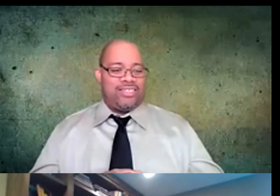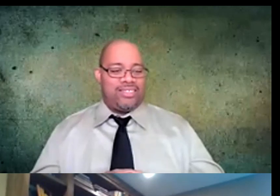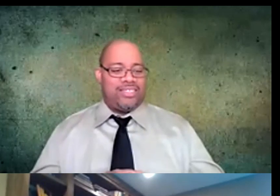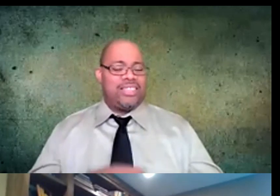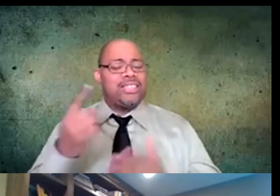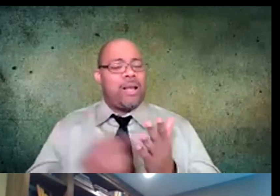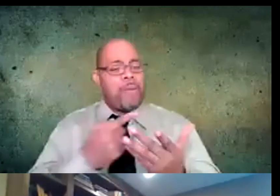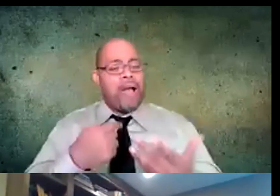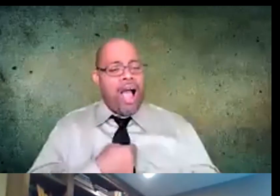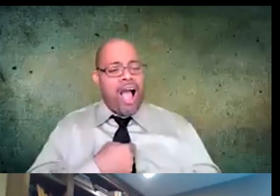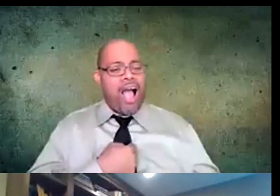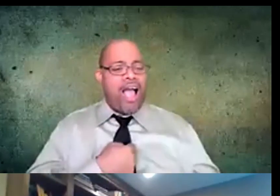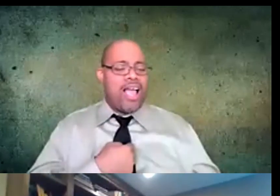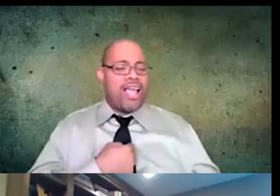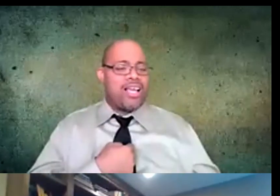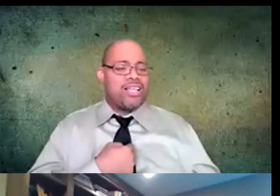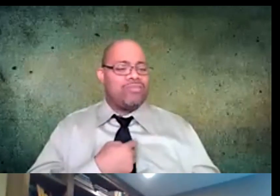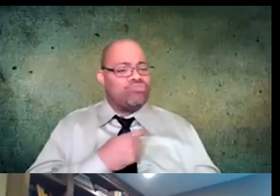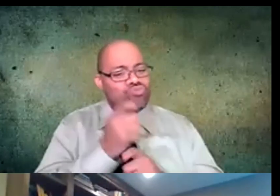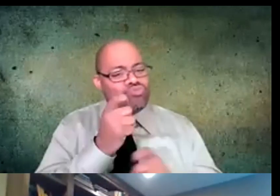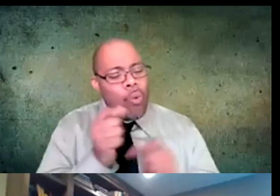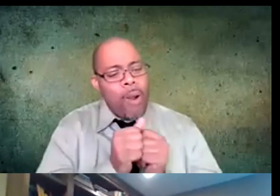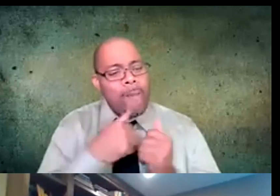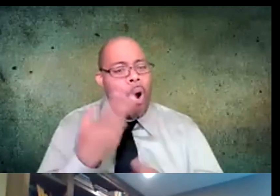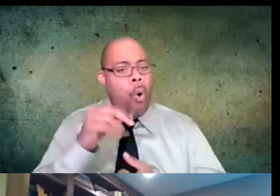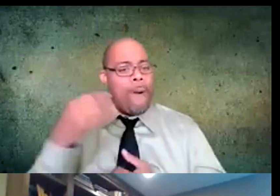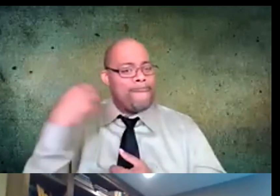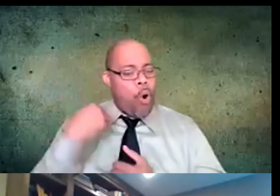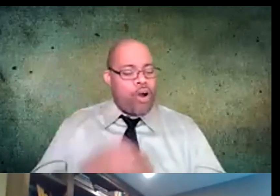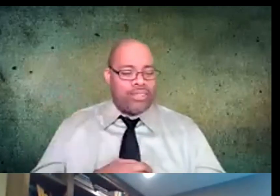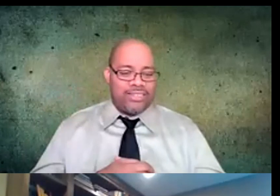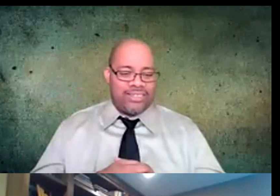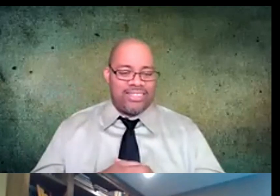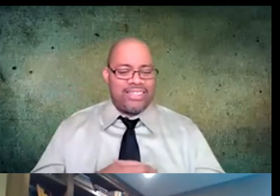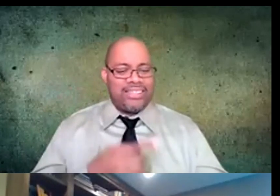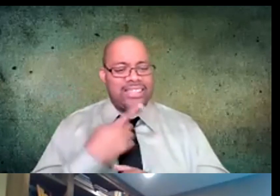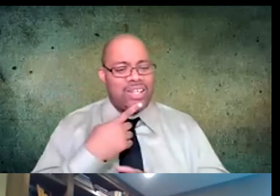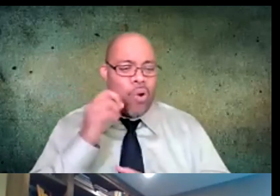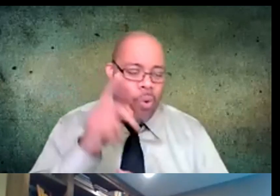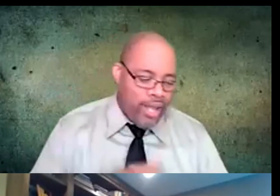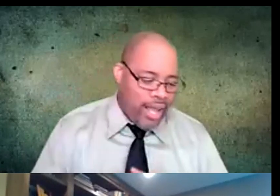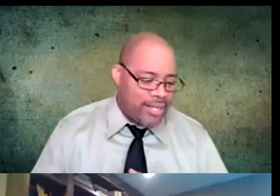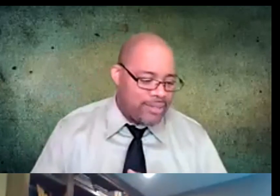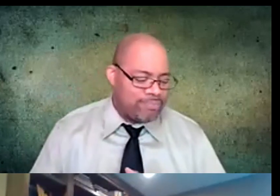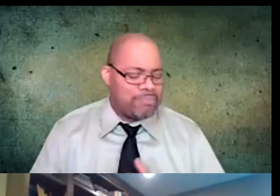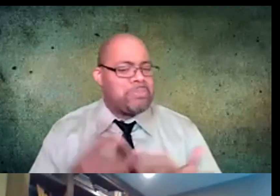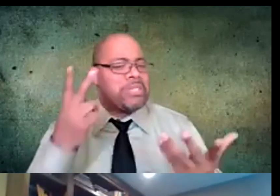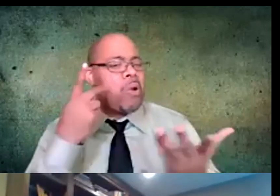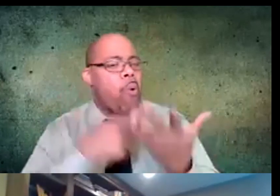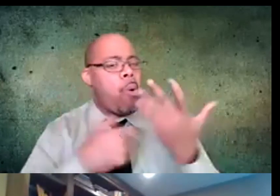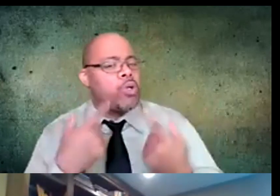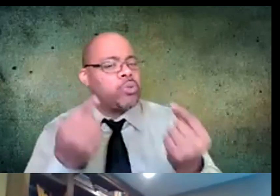Sometimes I joke with my own boss, saying, okay, let me see what I want to